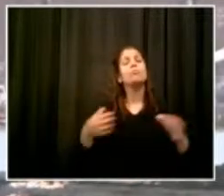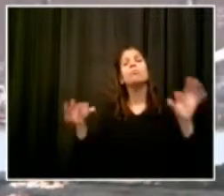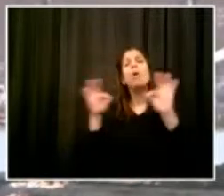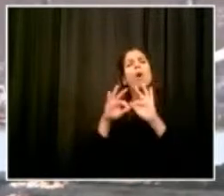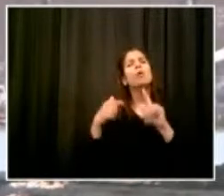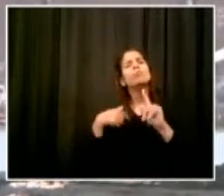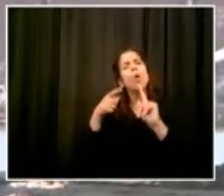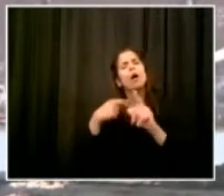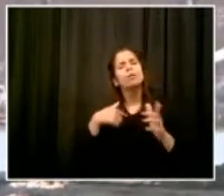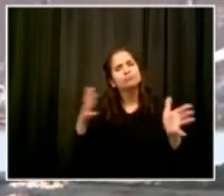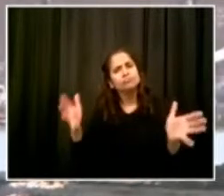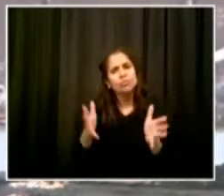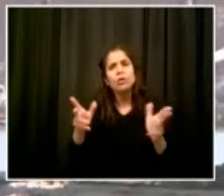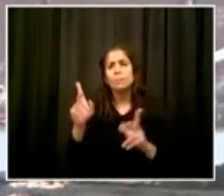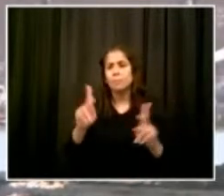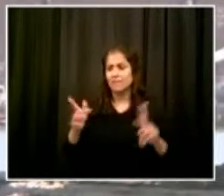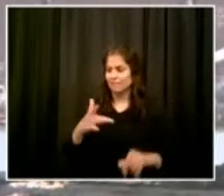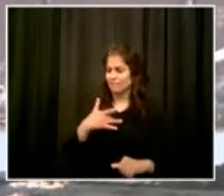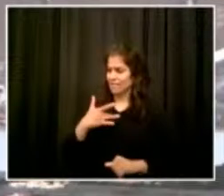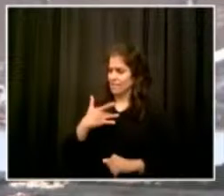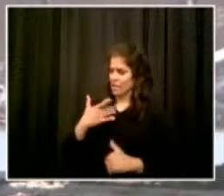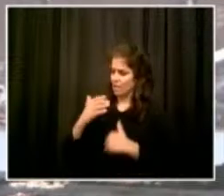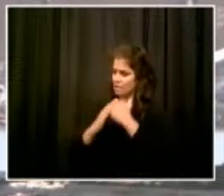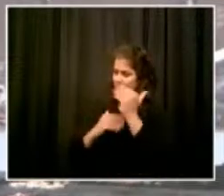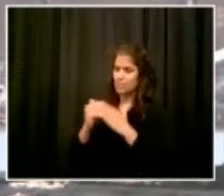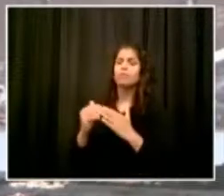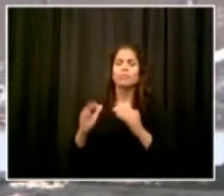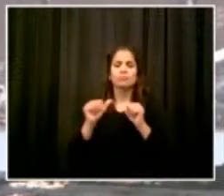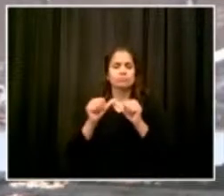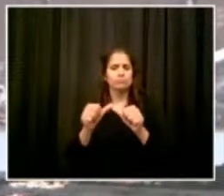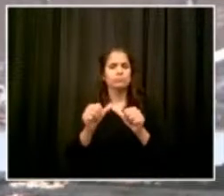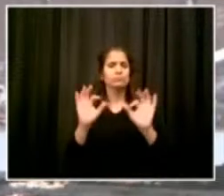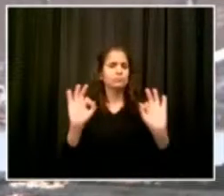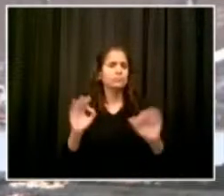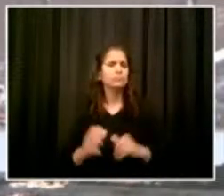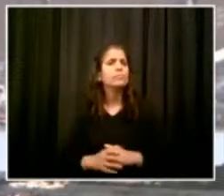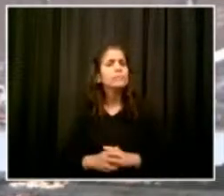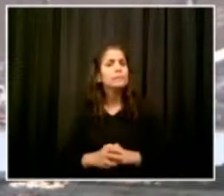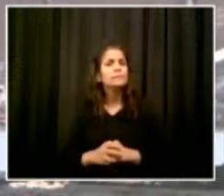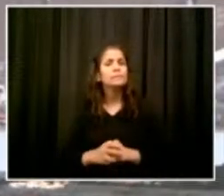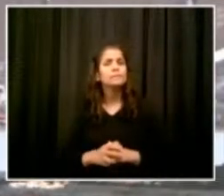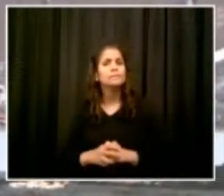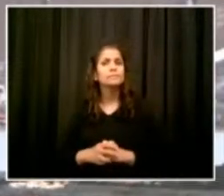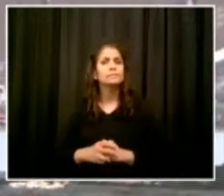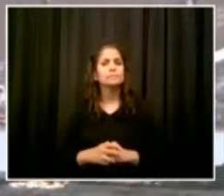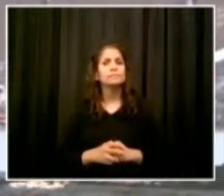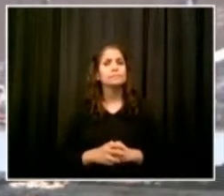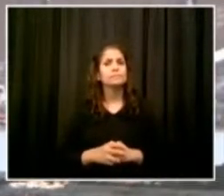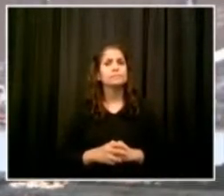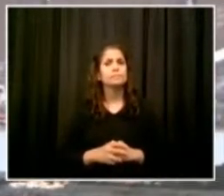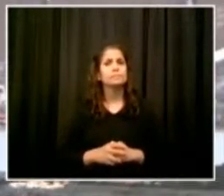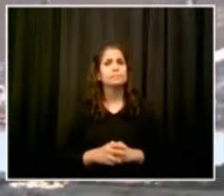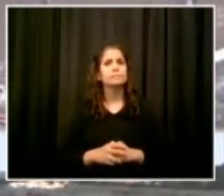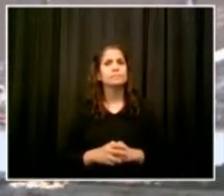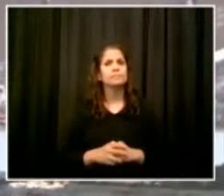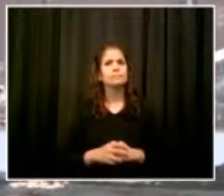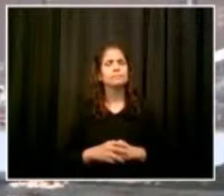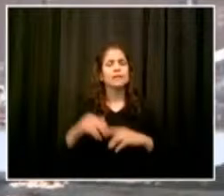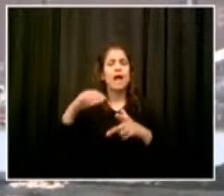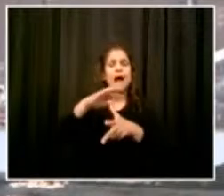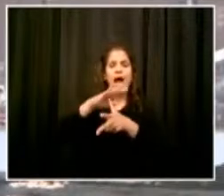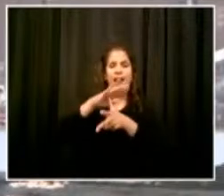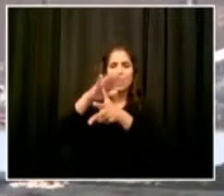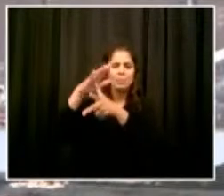As I'm sure you know, right now some of your staffers or current and former staffers are marching against you, saying that you haven't done enough on